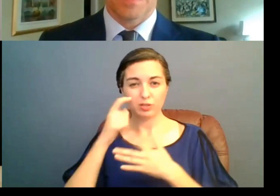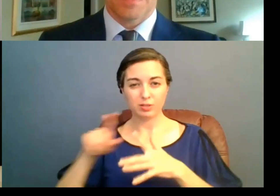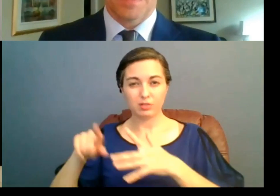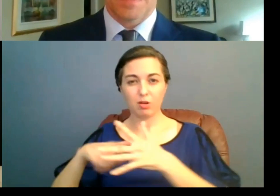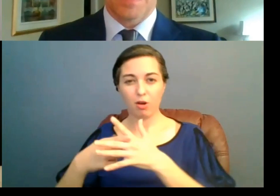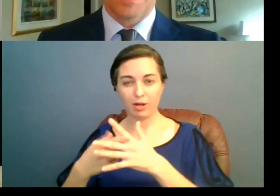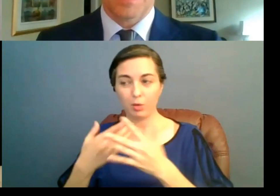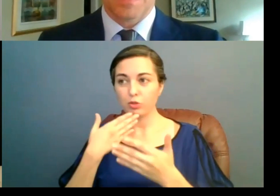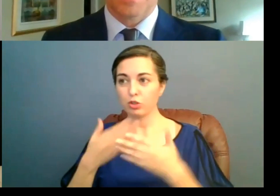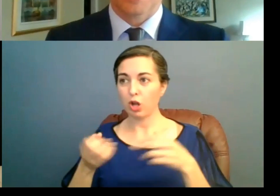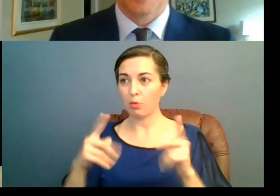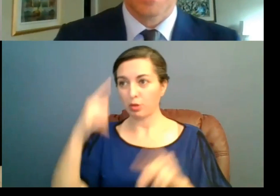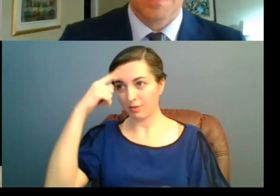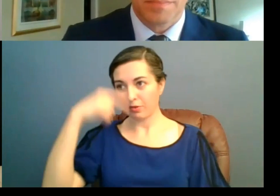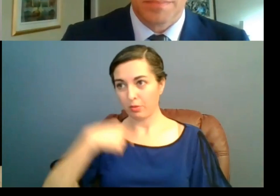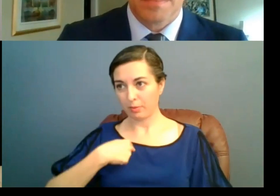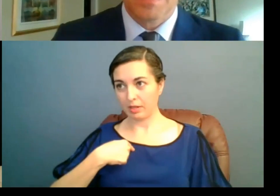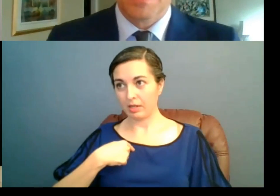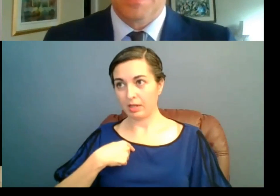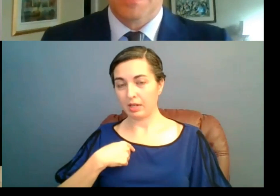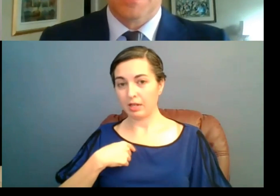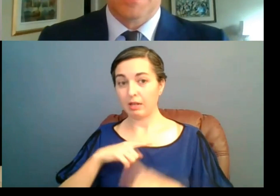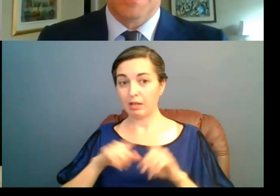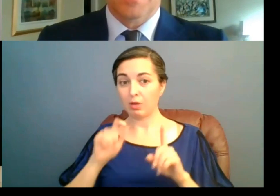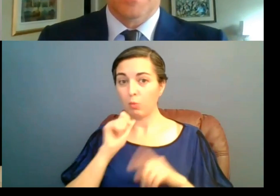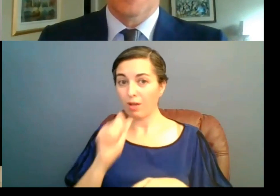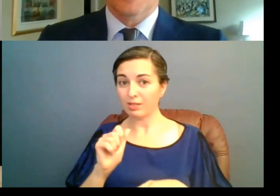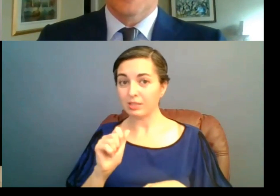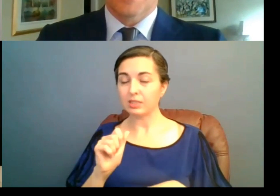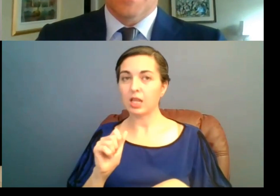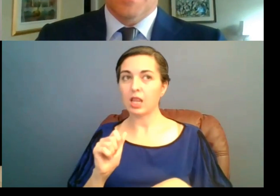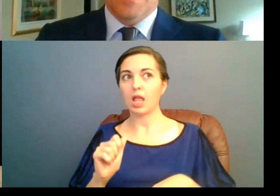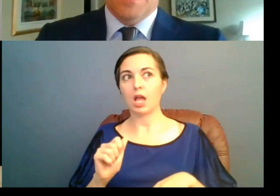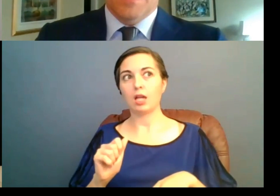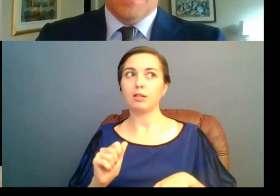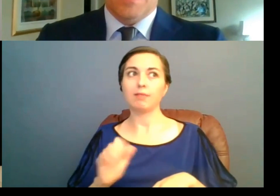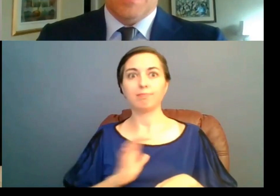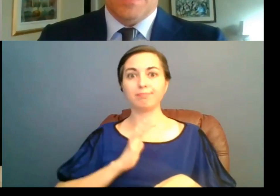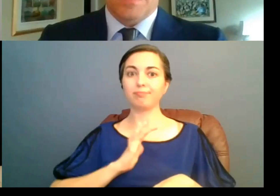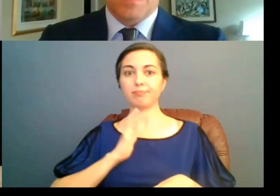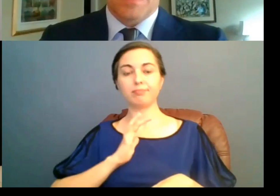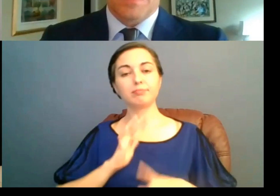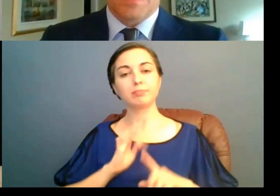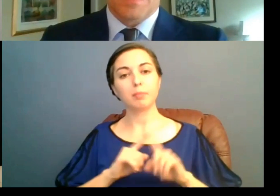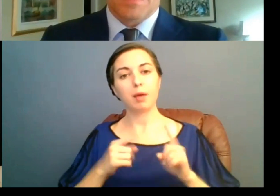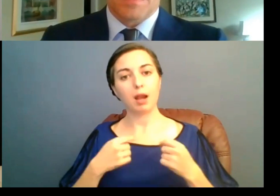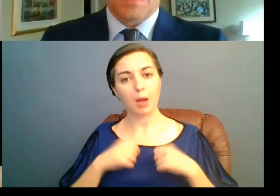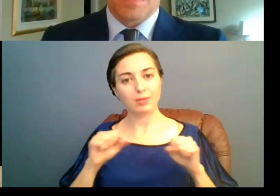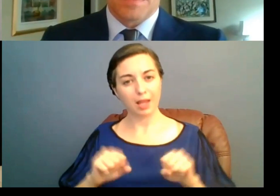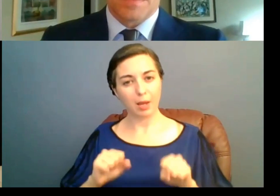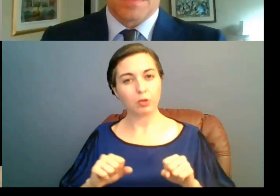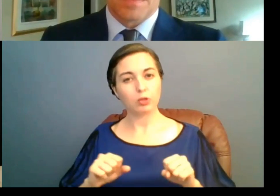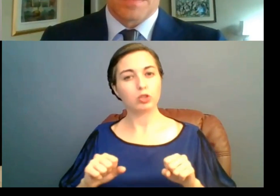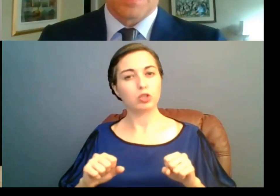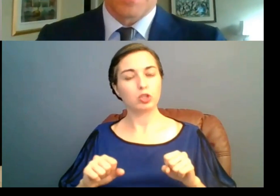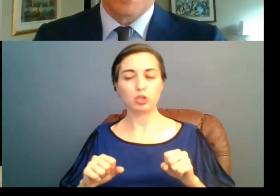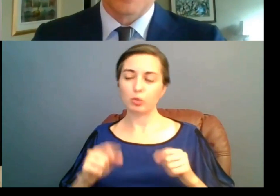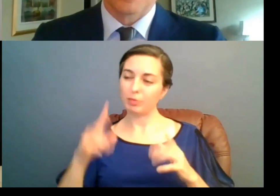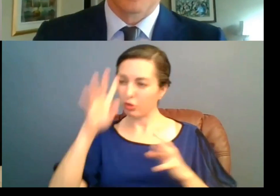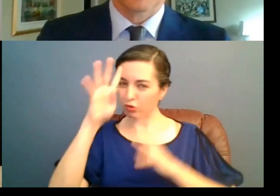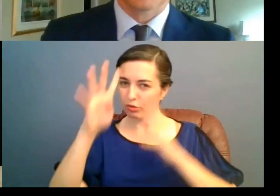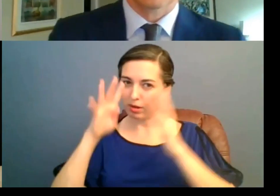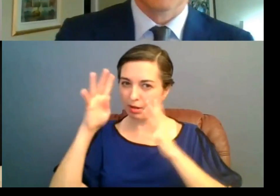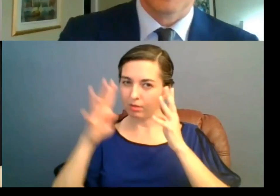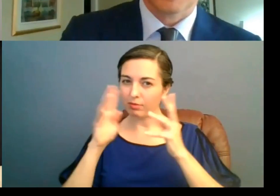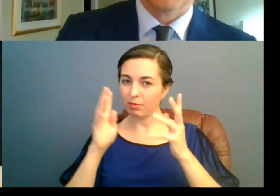opportunity for me. So although it wasn't very robust, I was able to be very entrepreneurial and make it whatever I wanted.